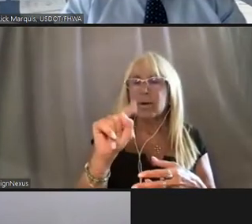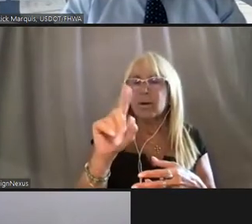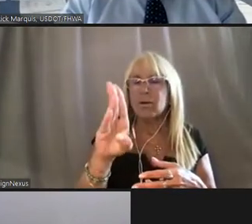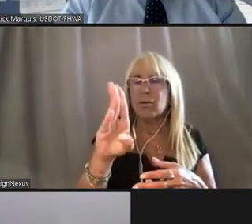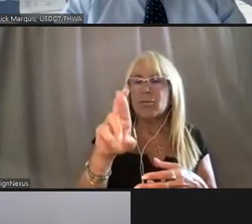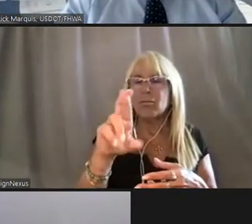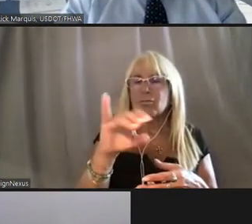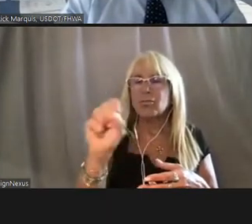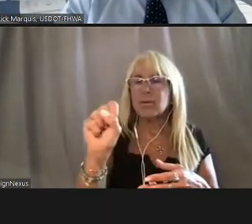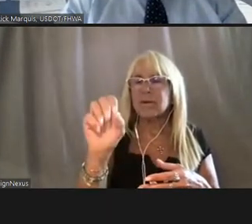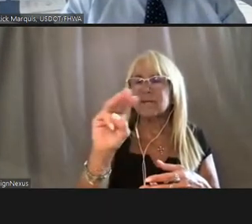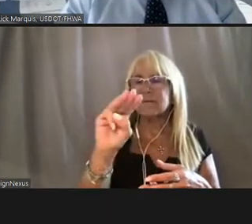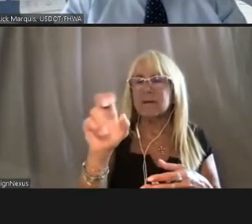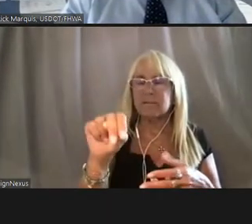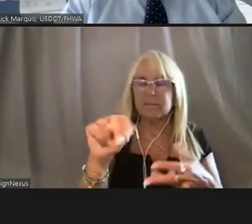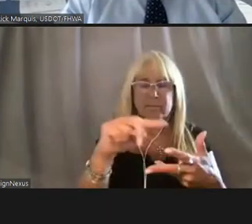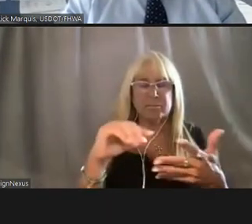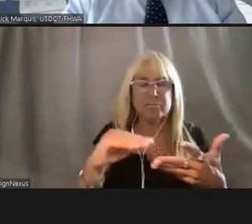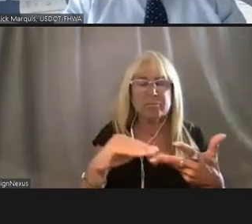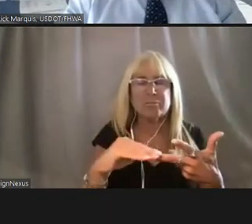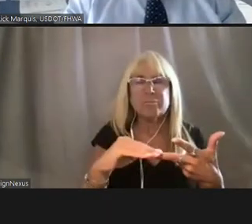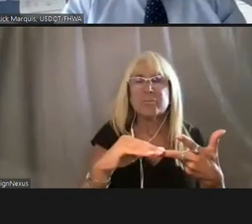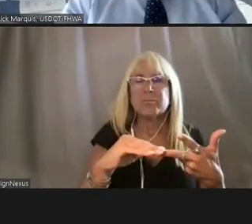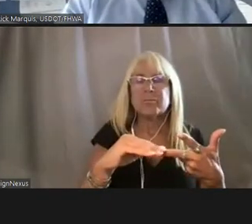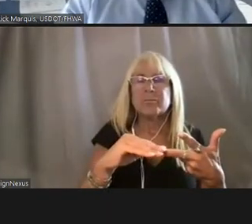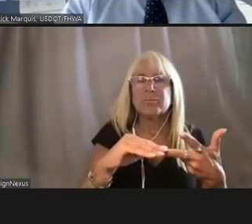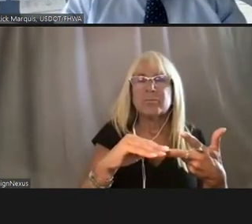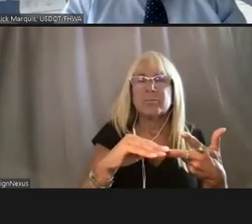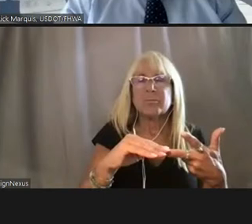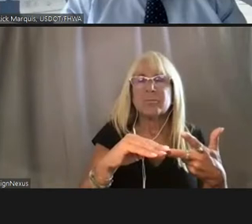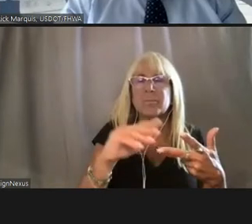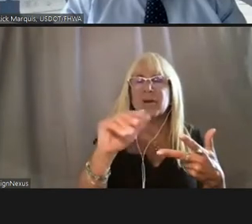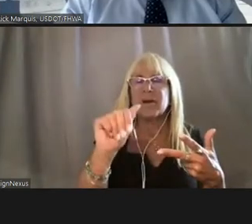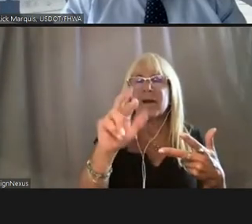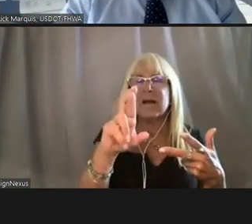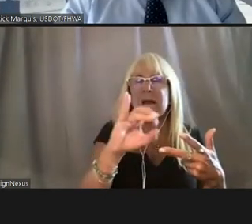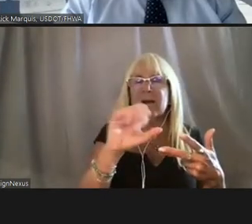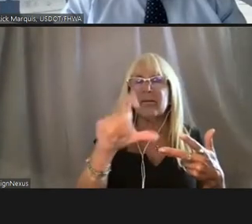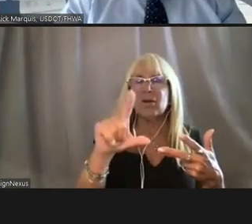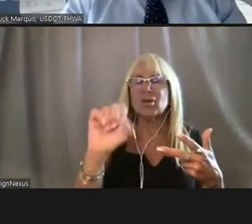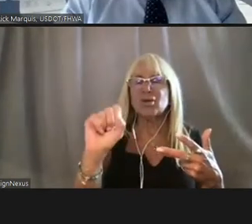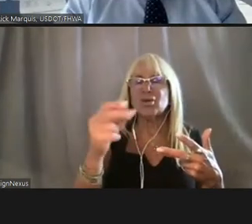the next speaker is Robert brisman followed by Ariel shaffir